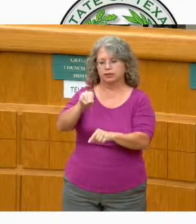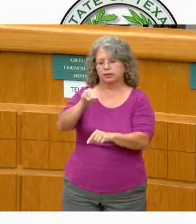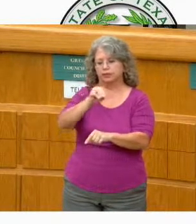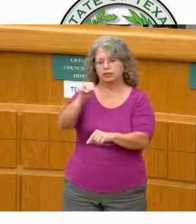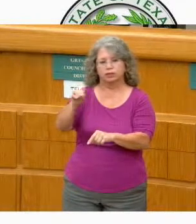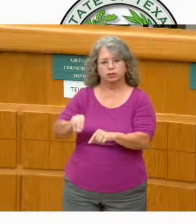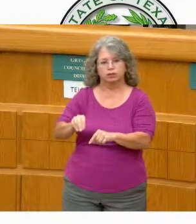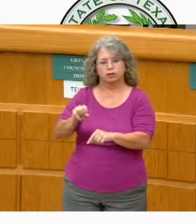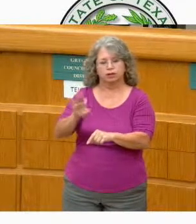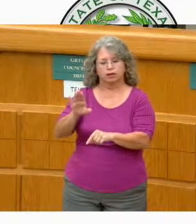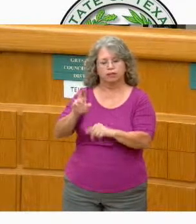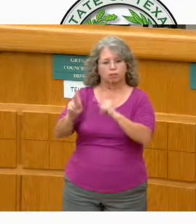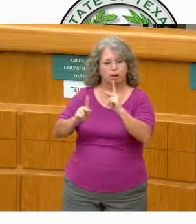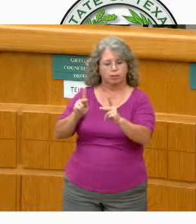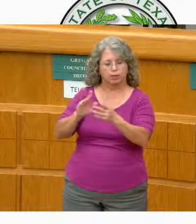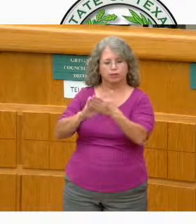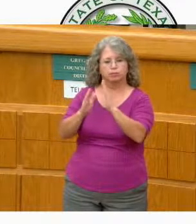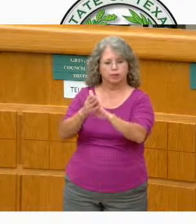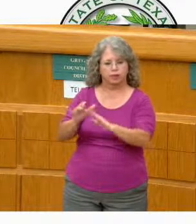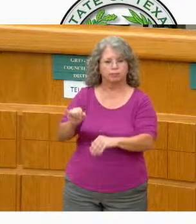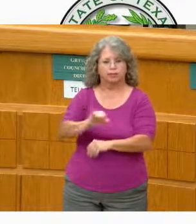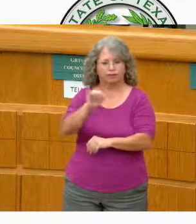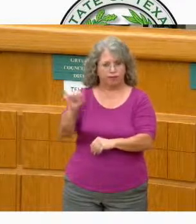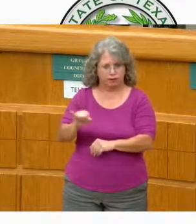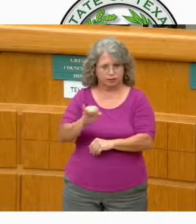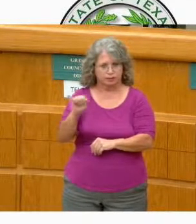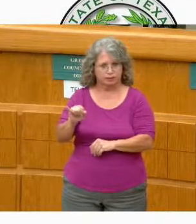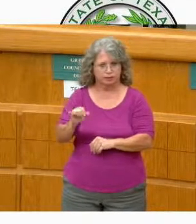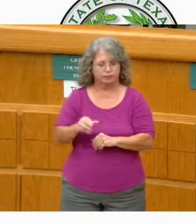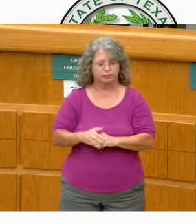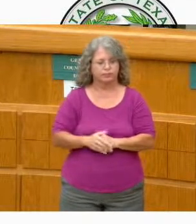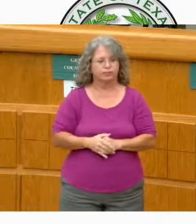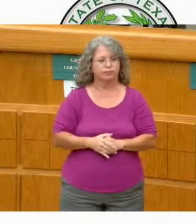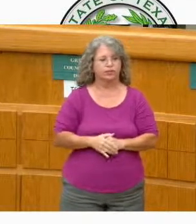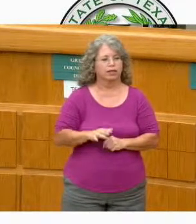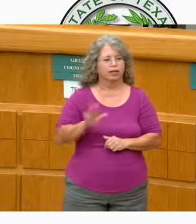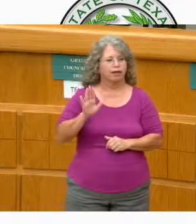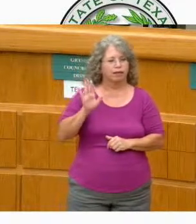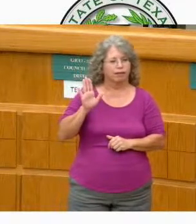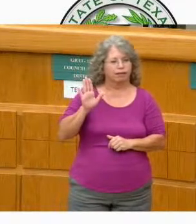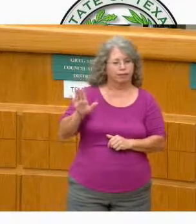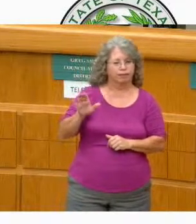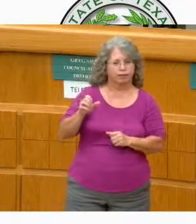70% or so of the population had become infected. The